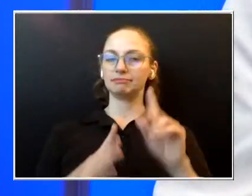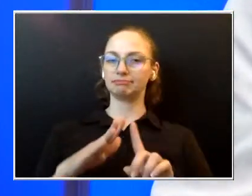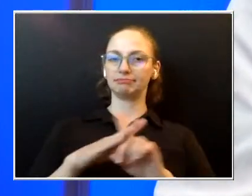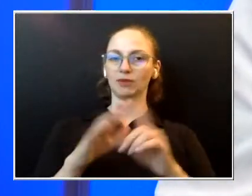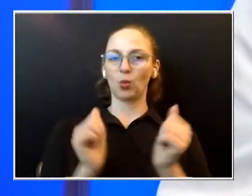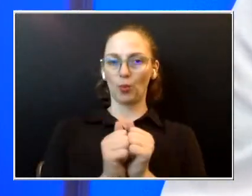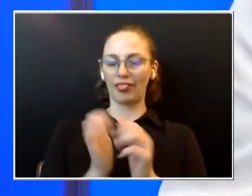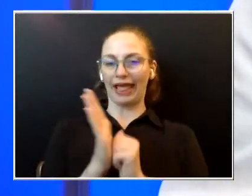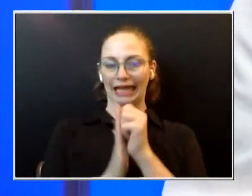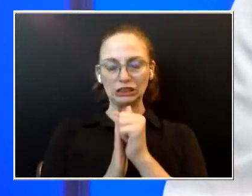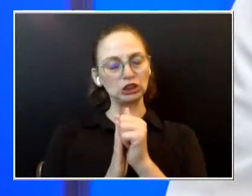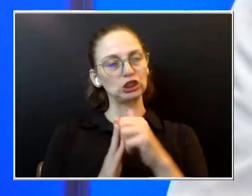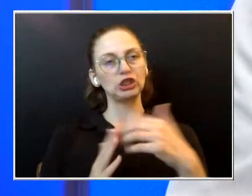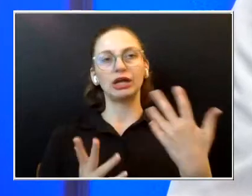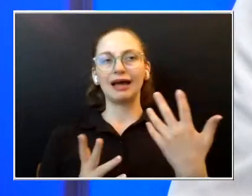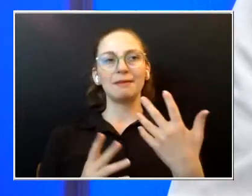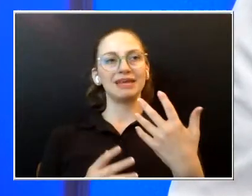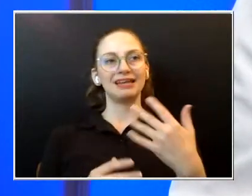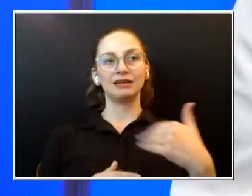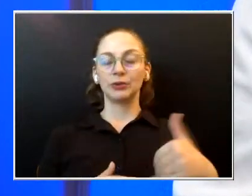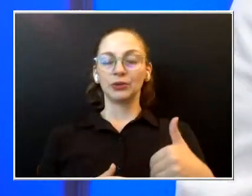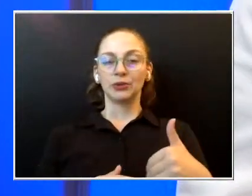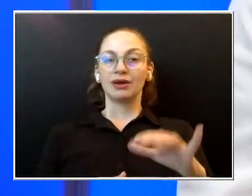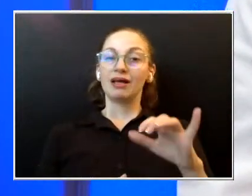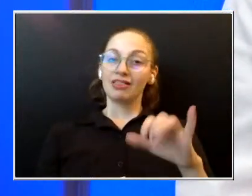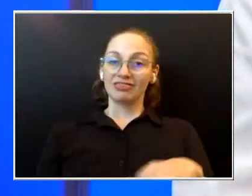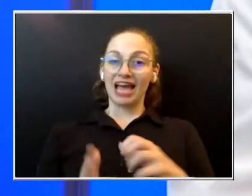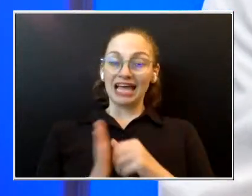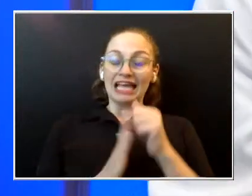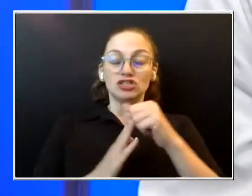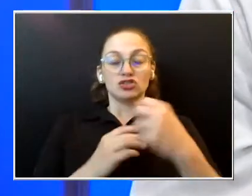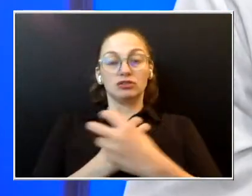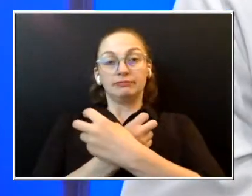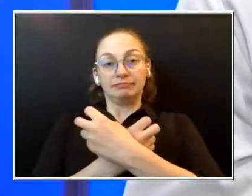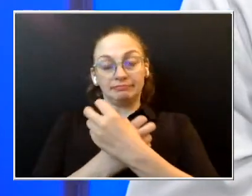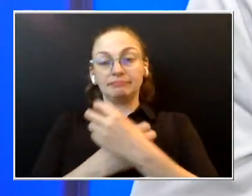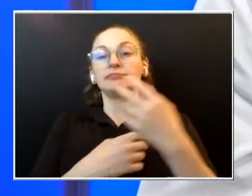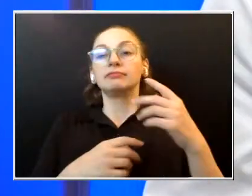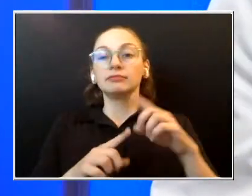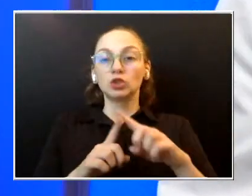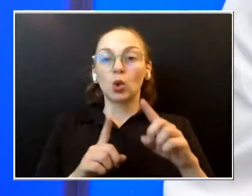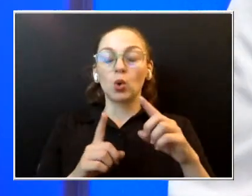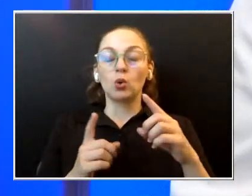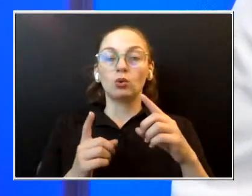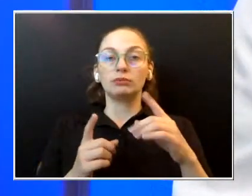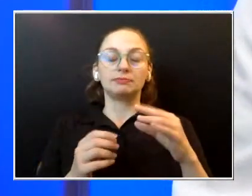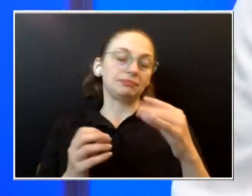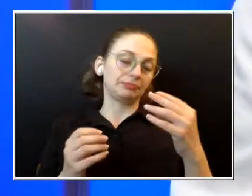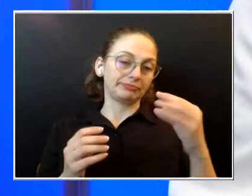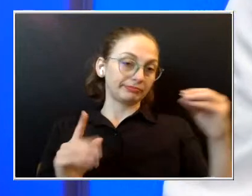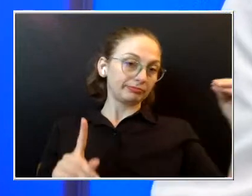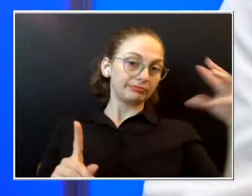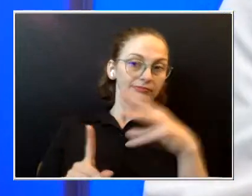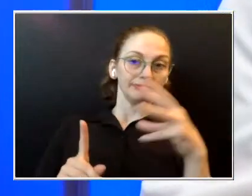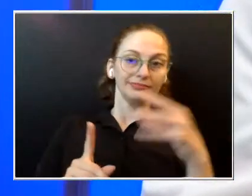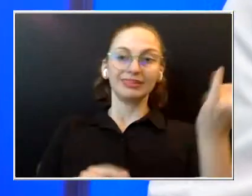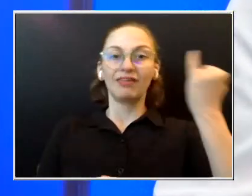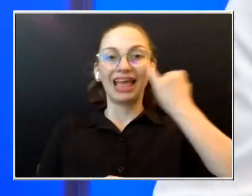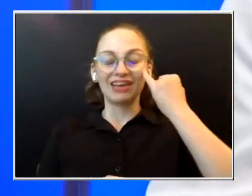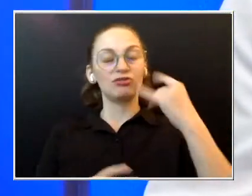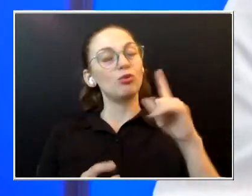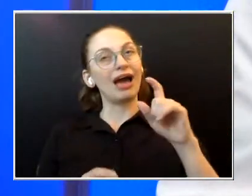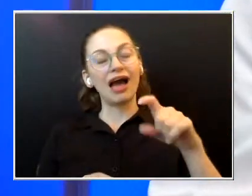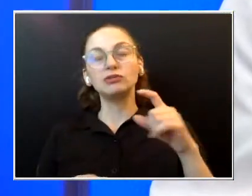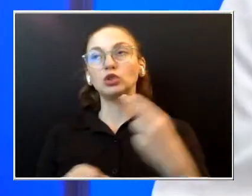toxicity. It killed the cancer, but it had horrendous toxicity. I think there's still a lot that we need to learn about heavy ion therapy, but that's another